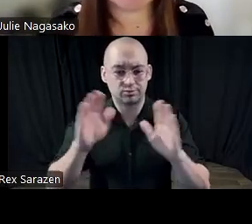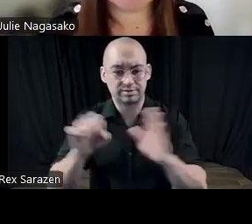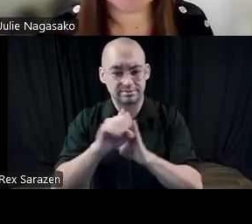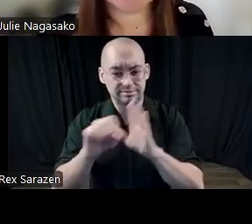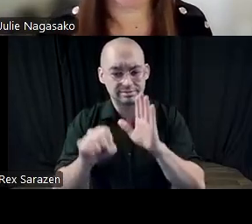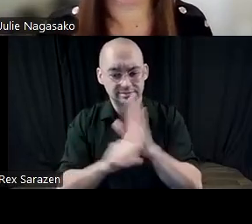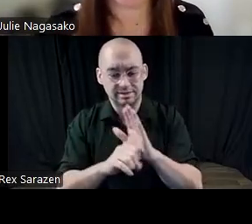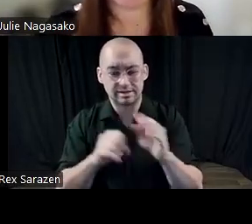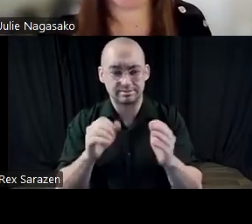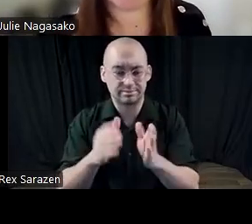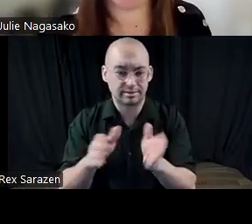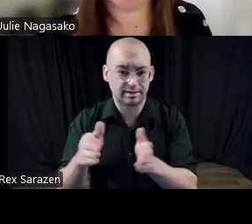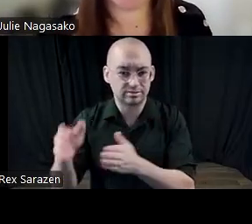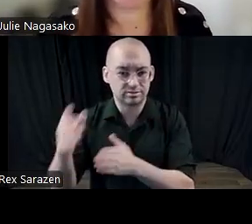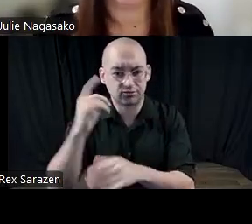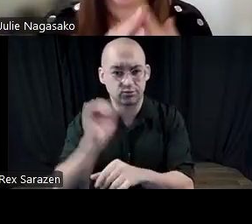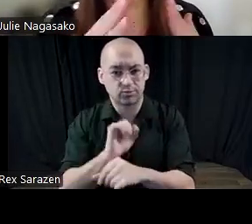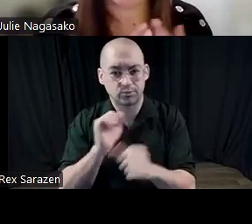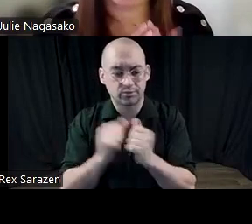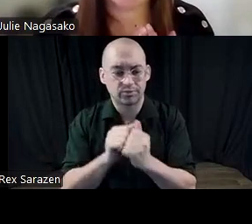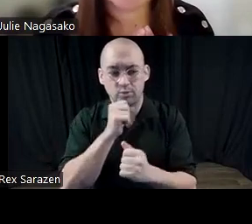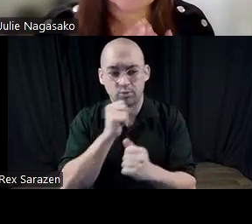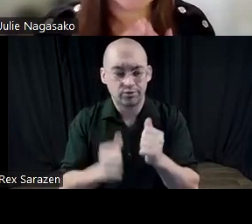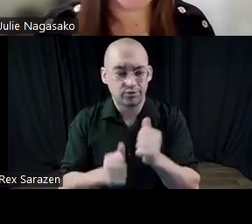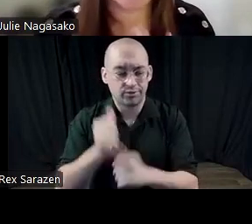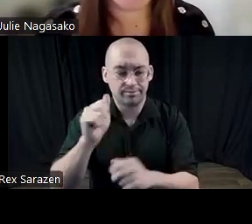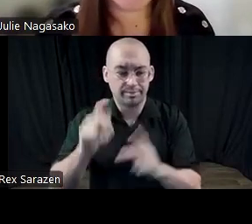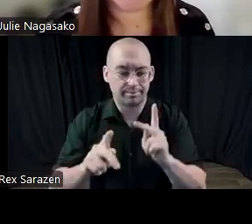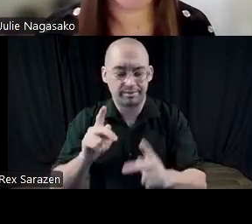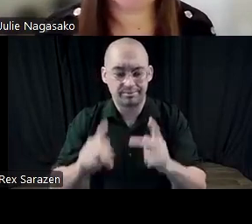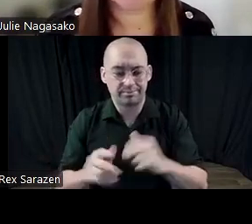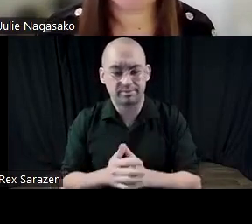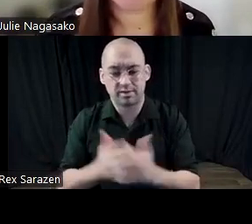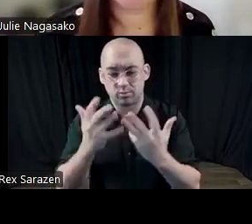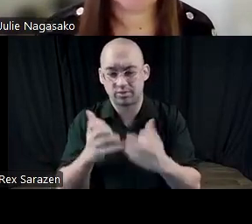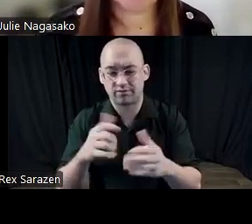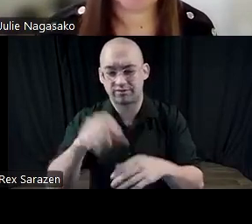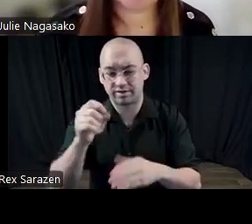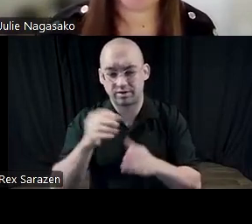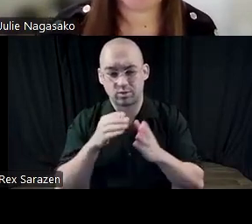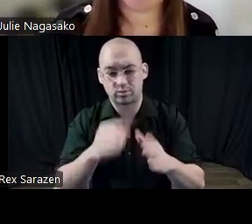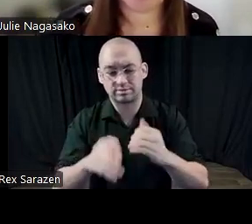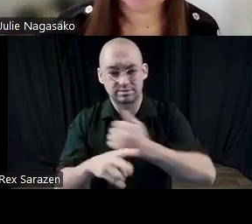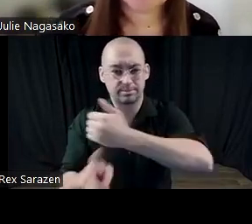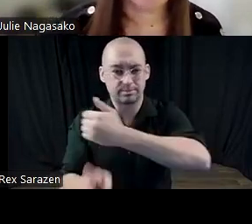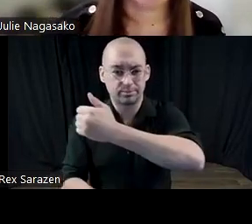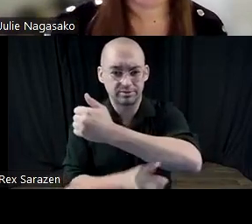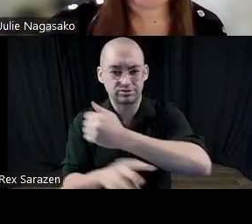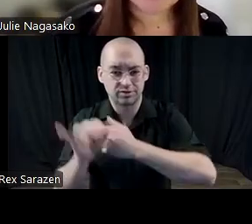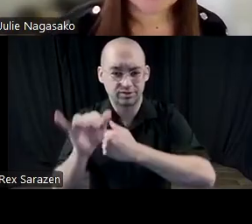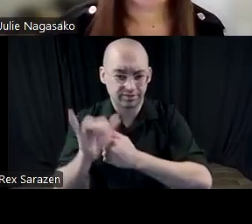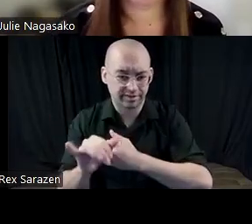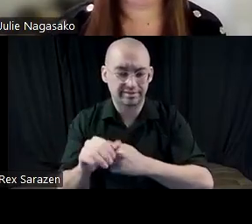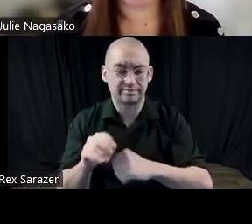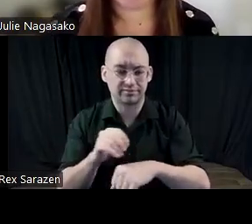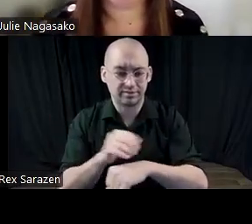working with older adult populations and behavioral health needs. So we want to find ways to bridge that to be effective and build on that work. And then a